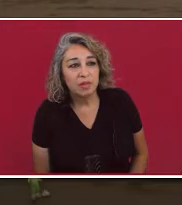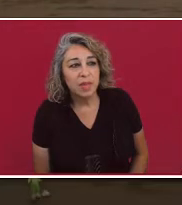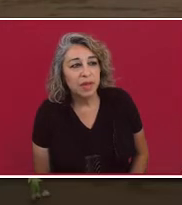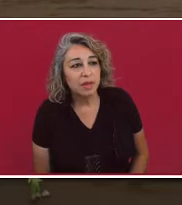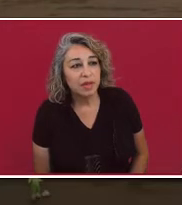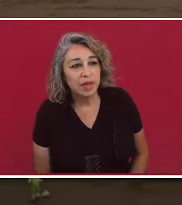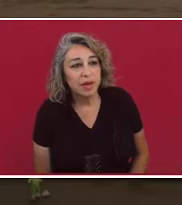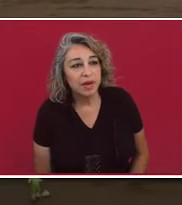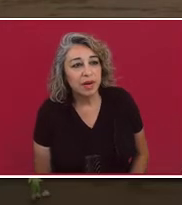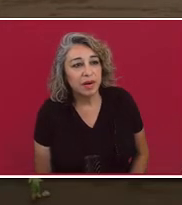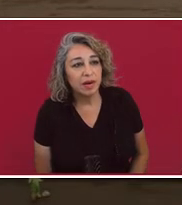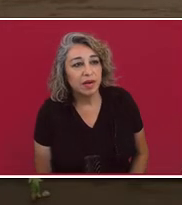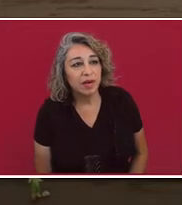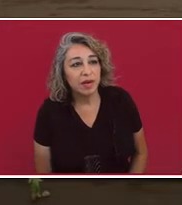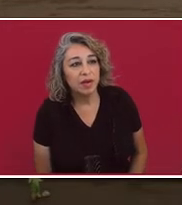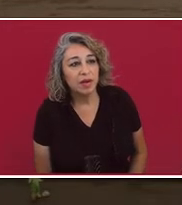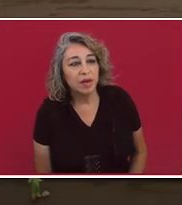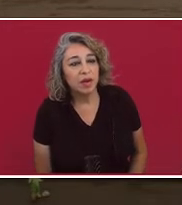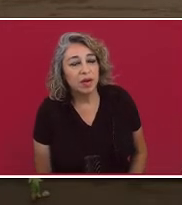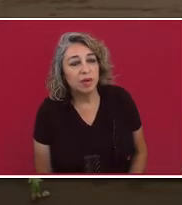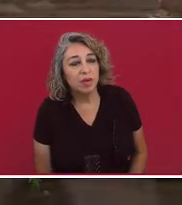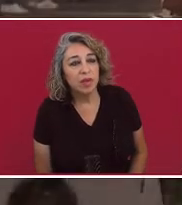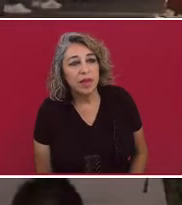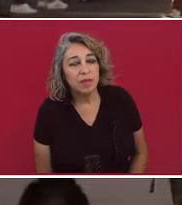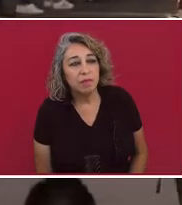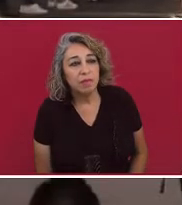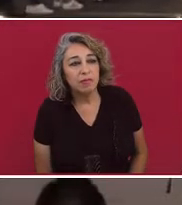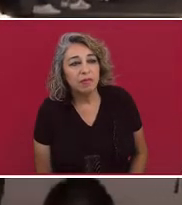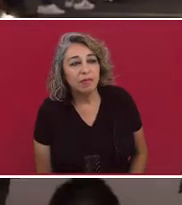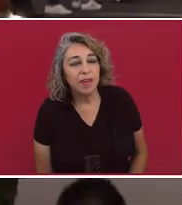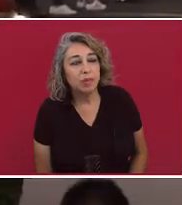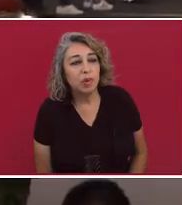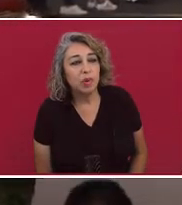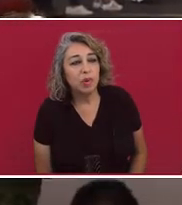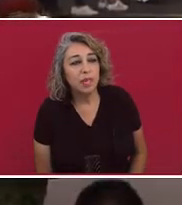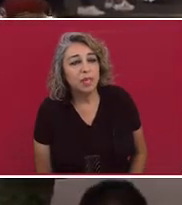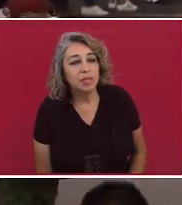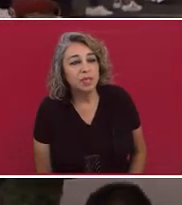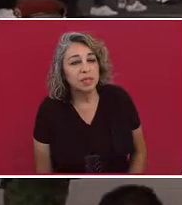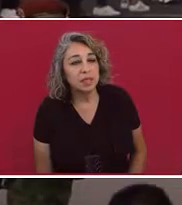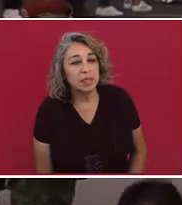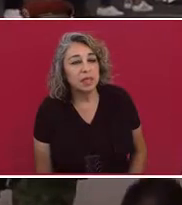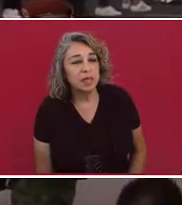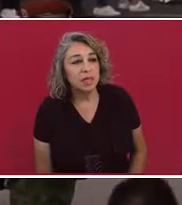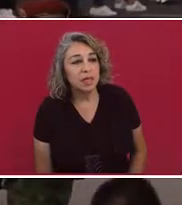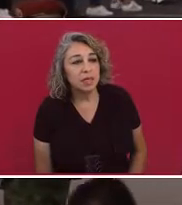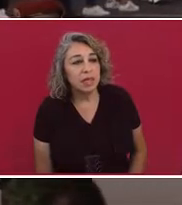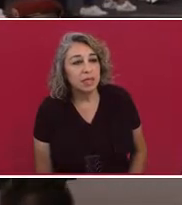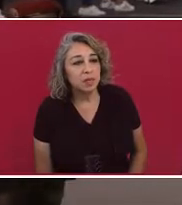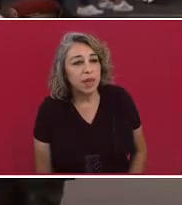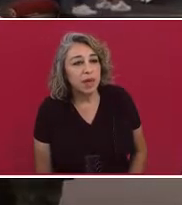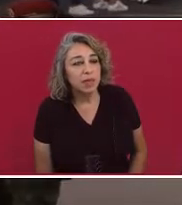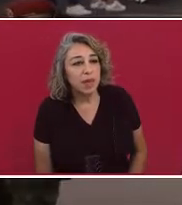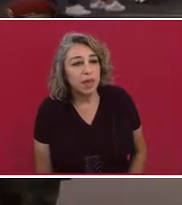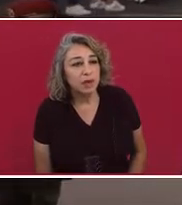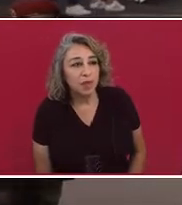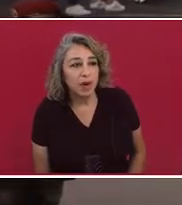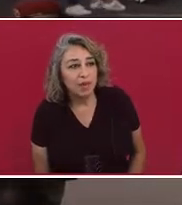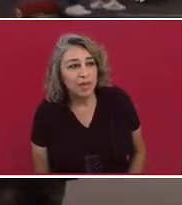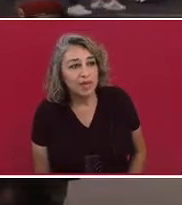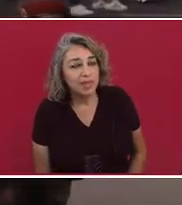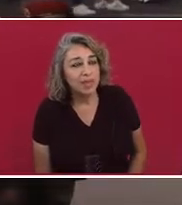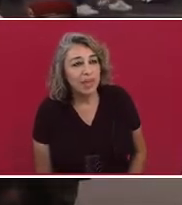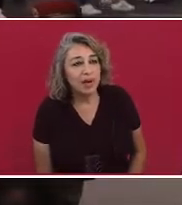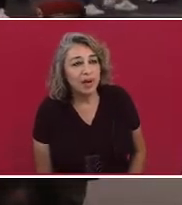the middle there, where that flagpole is, that's right about where